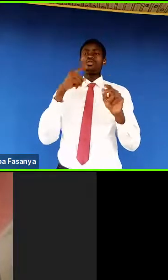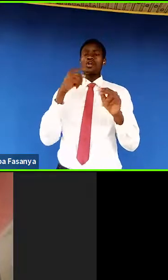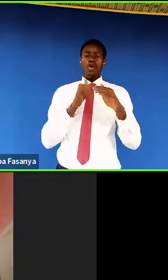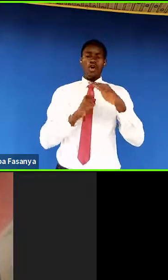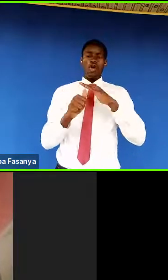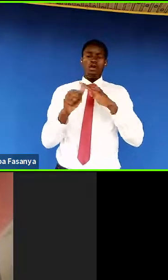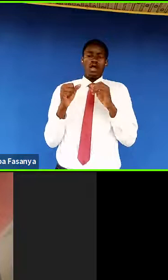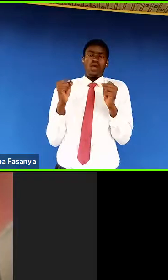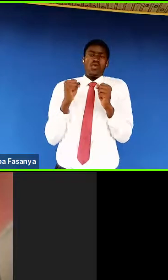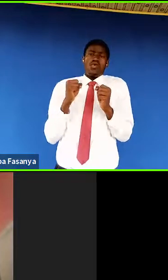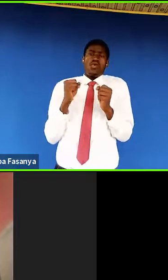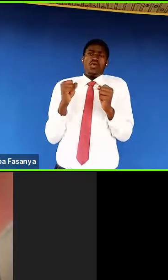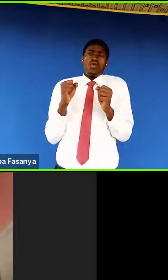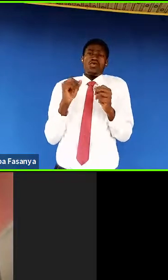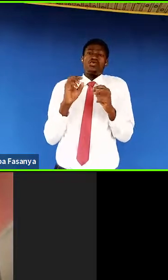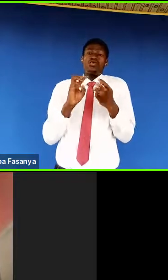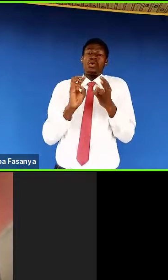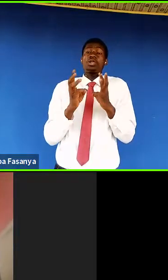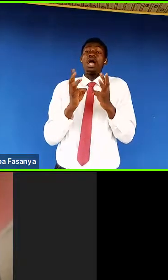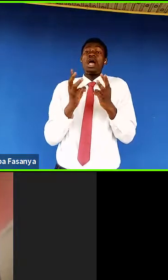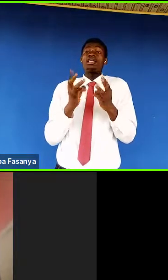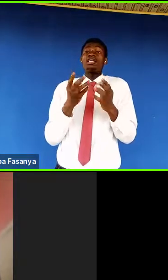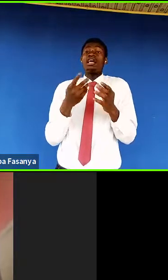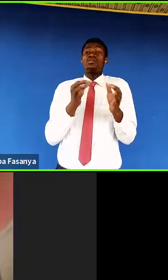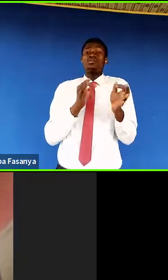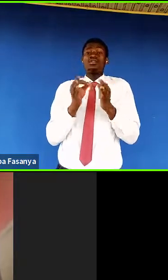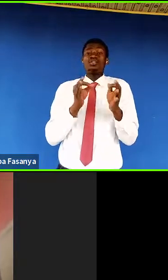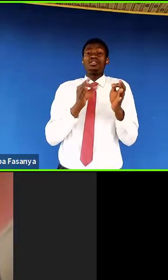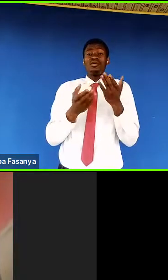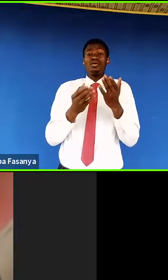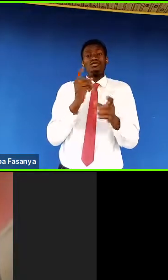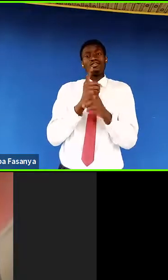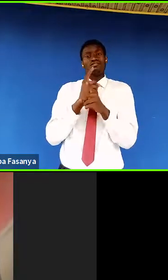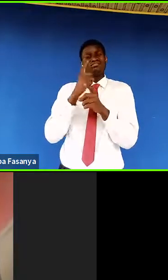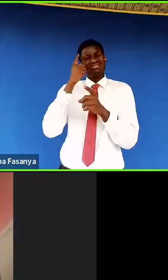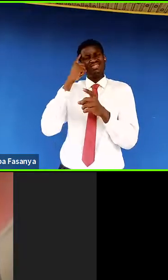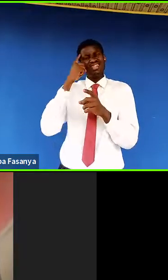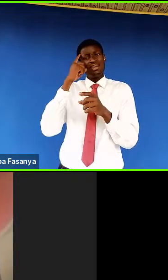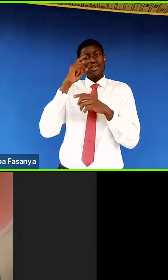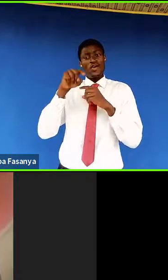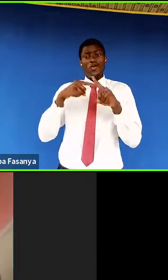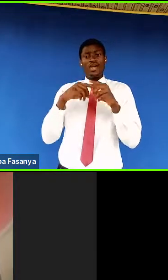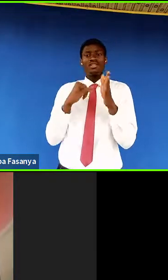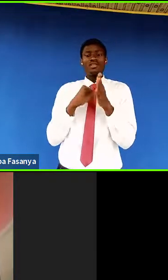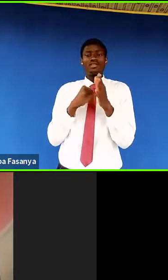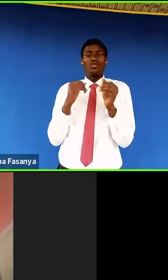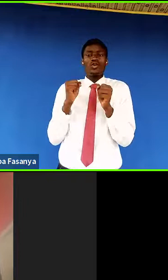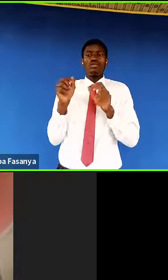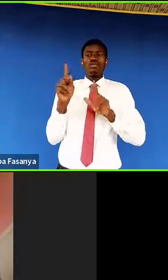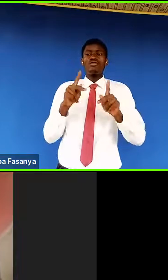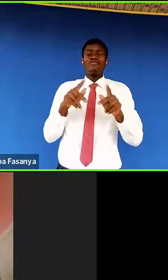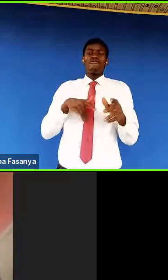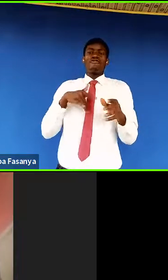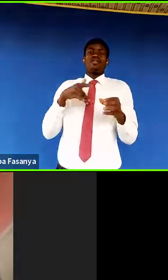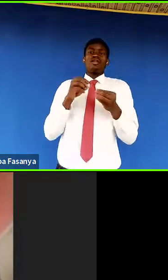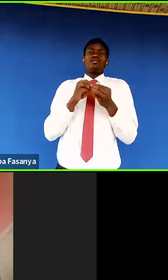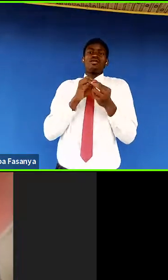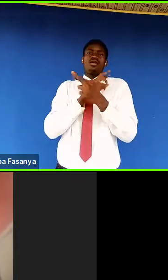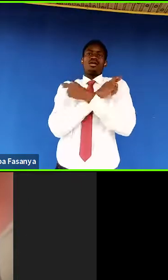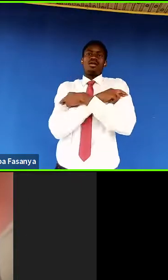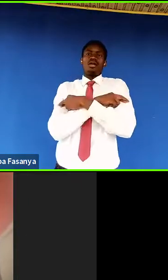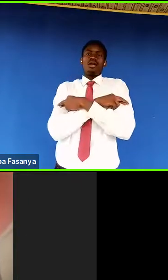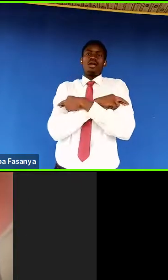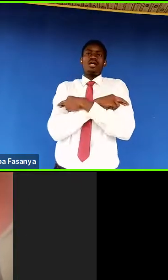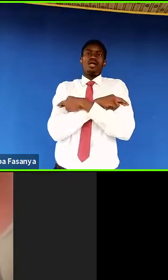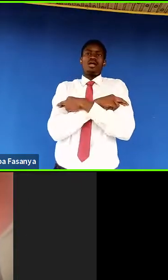When it's cold, everybody is cold and maybe more relaxed. So I guess frequency of sex is higher at